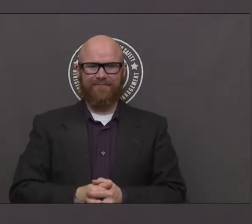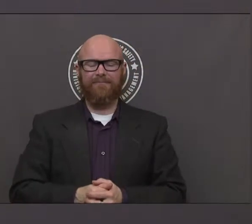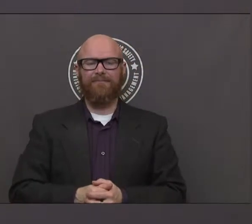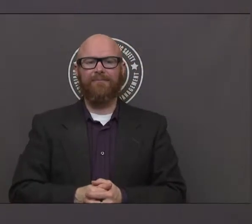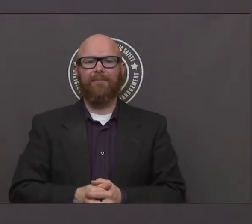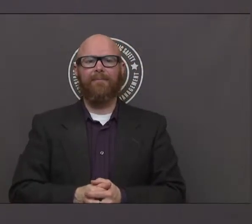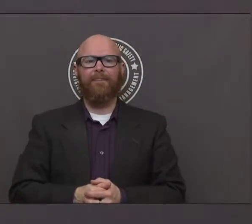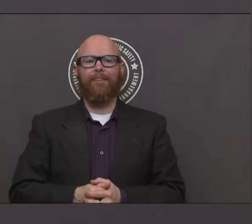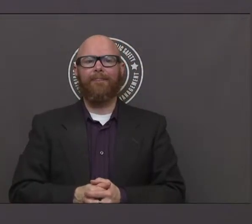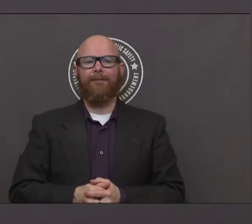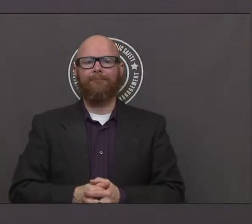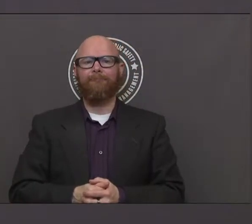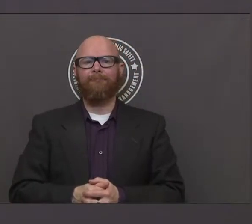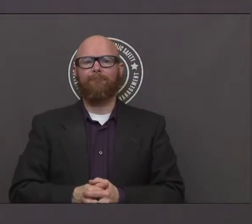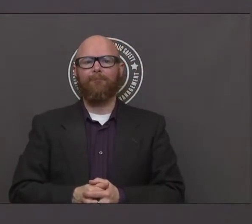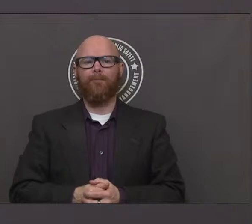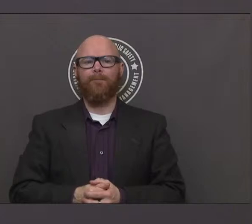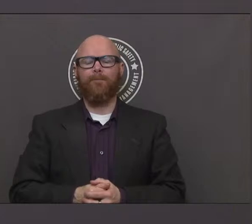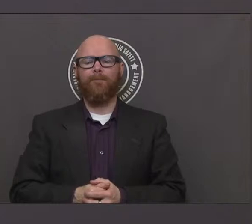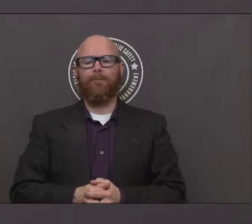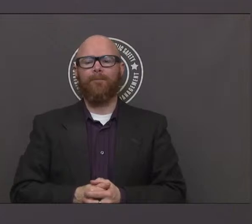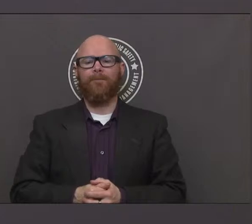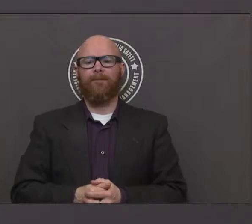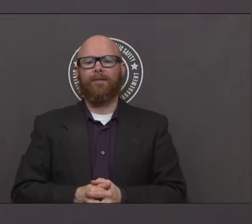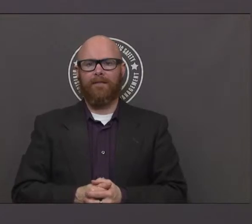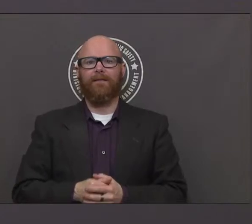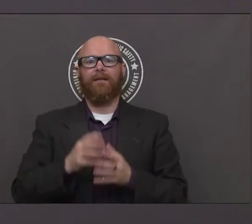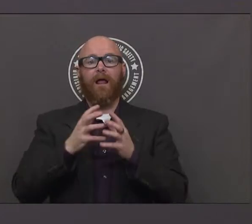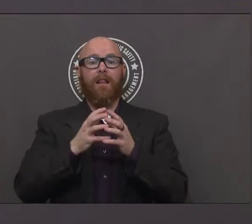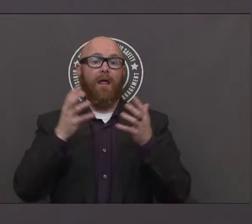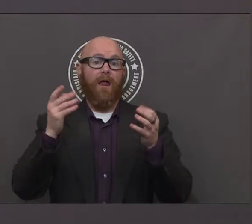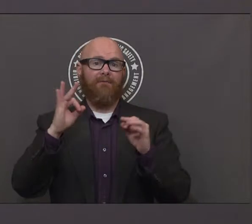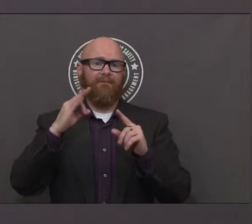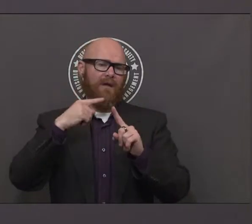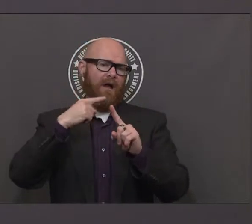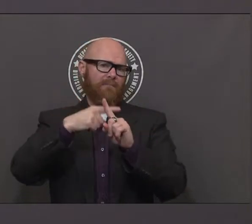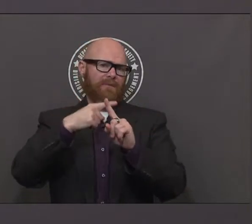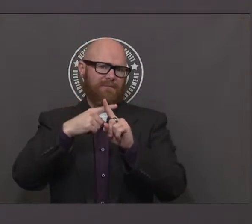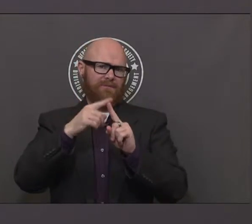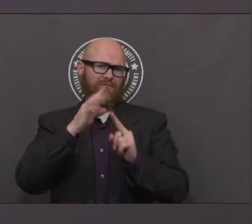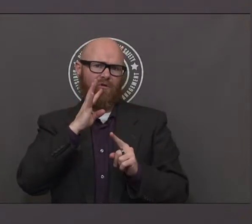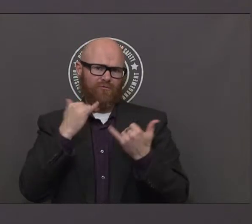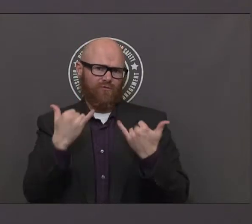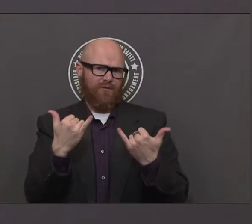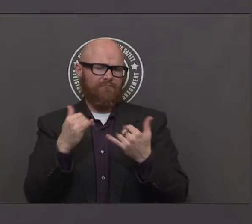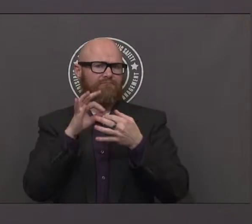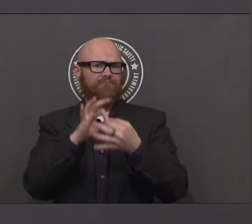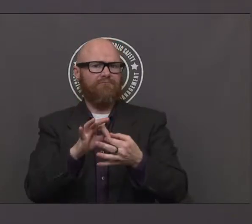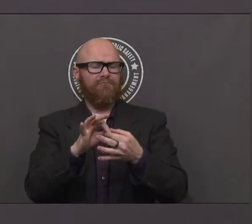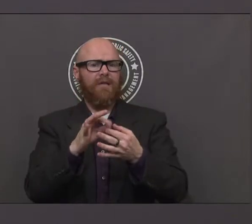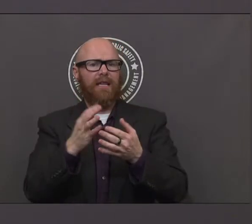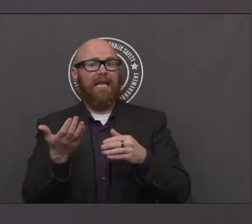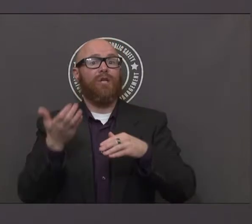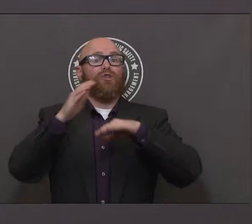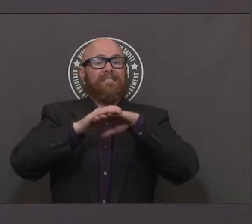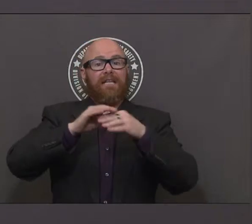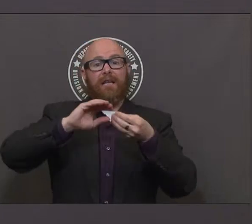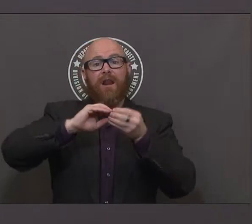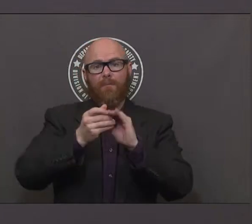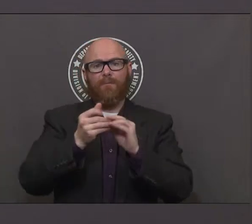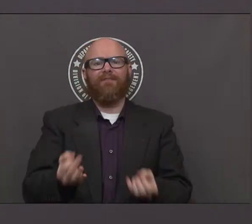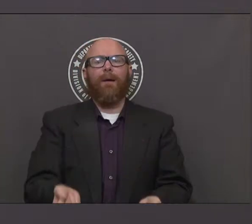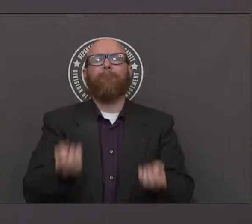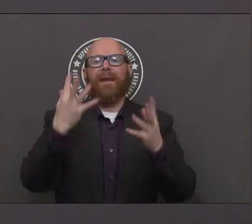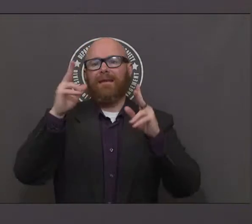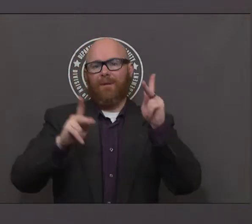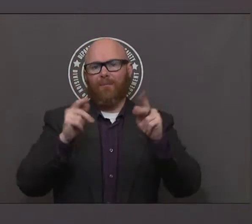Thank you, Governor Cox. Chris Reed, St. George News. A lot of optimistic talk, obviously, today as far as the increase in number of shots that will be going to